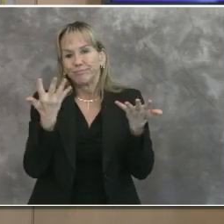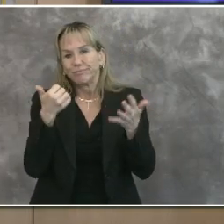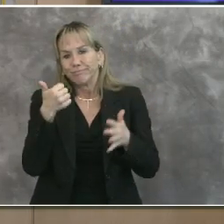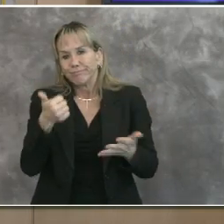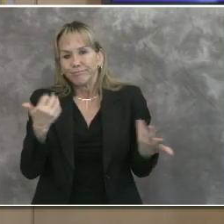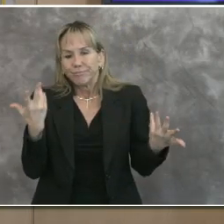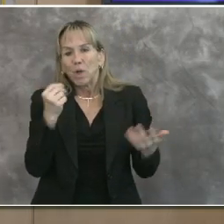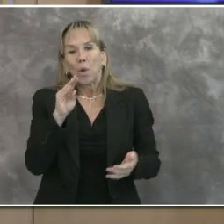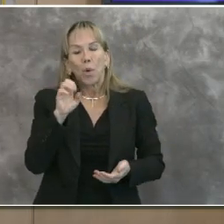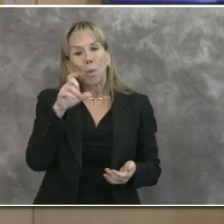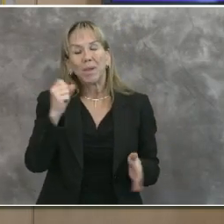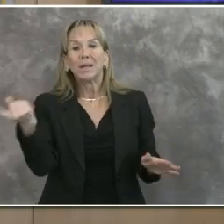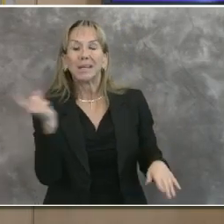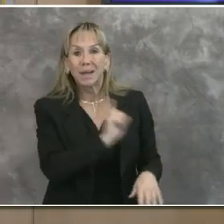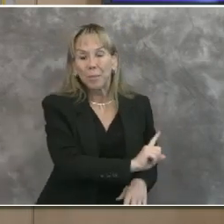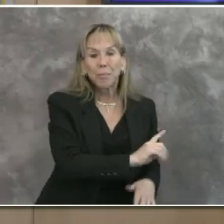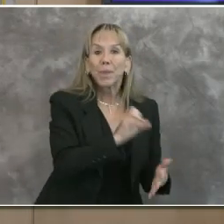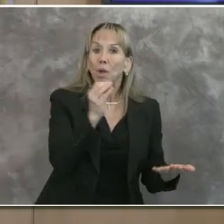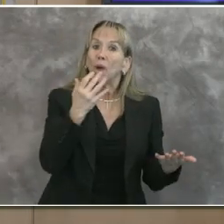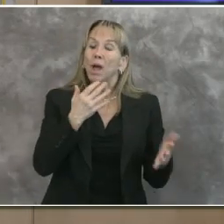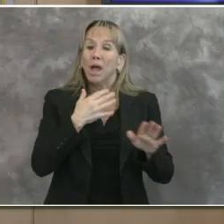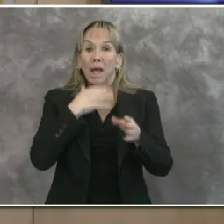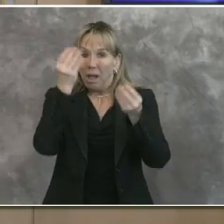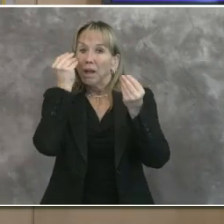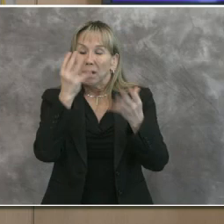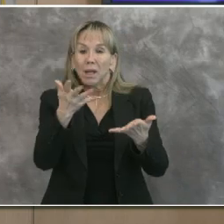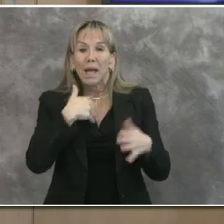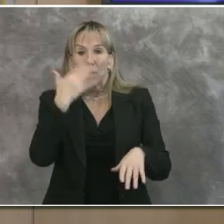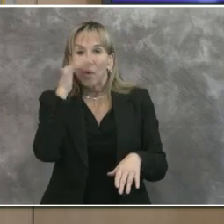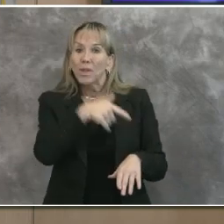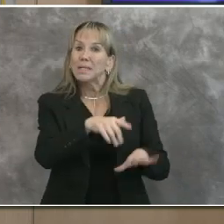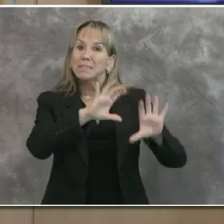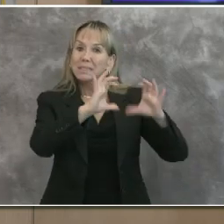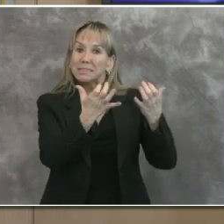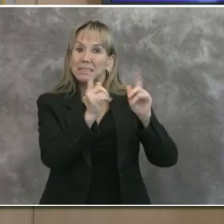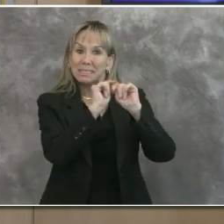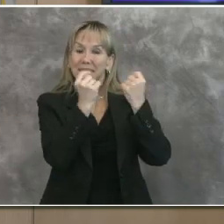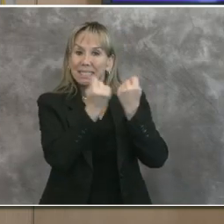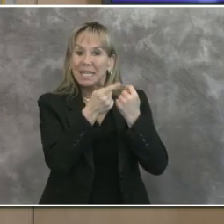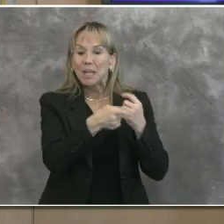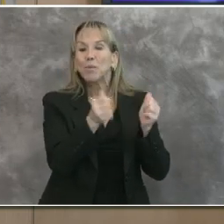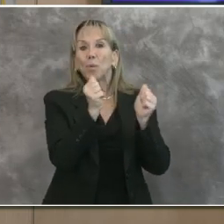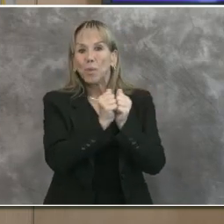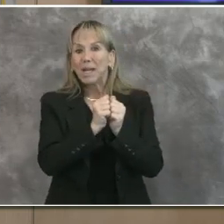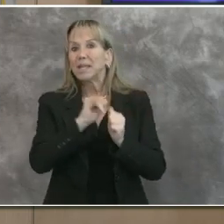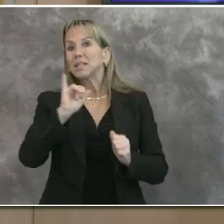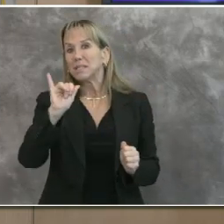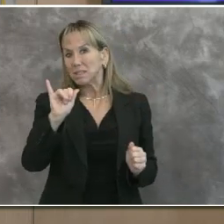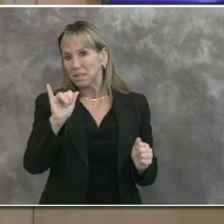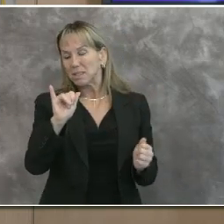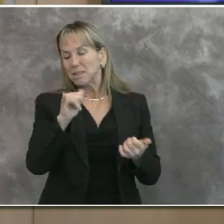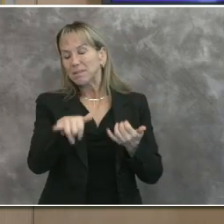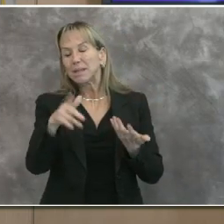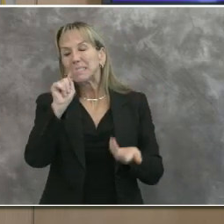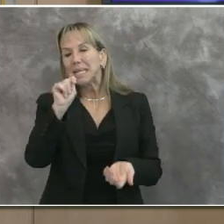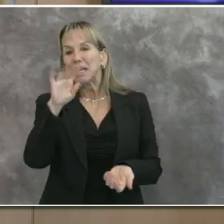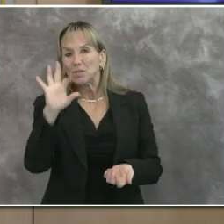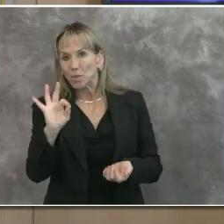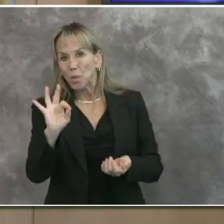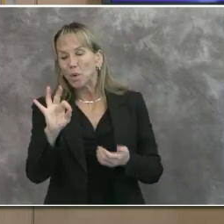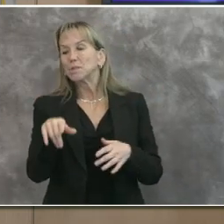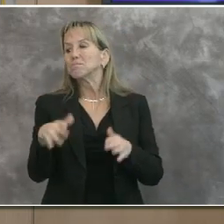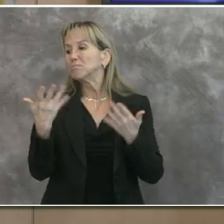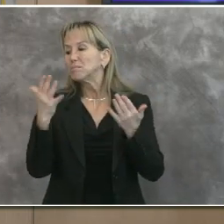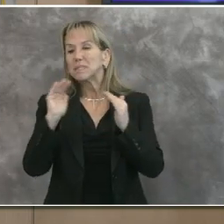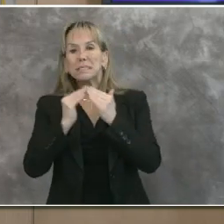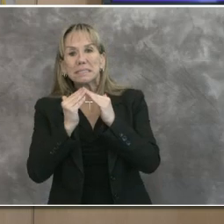And so what I'll say is I know that the team that is down there, a joint effort of the Regional Task Force on Homeless, the City of San Diego, the County of San Diego, the